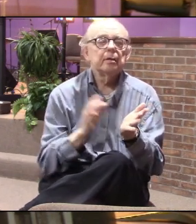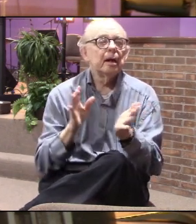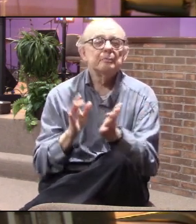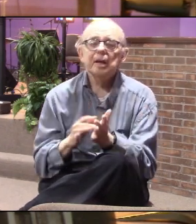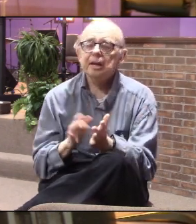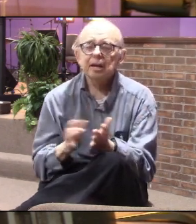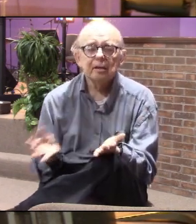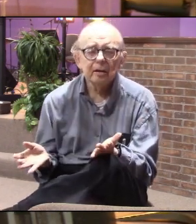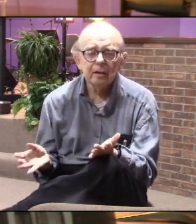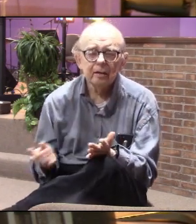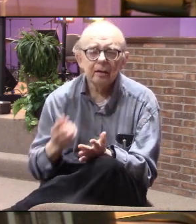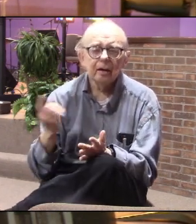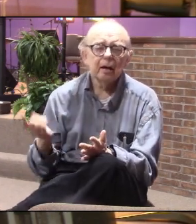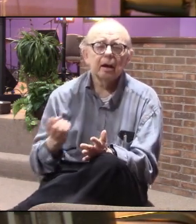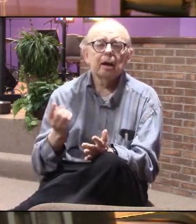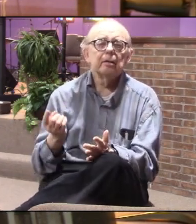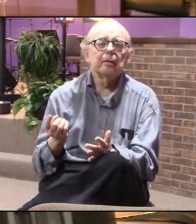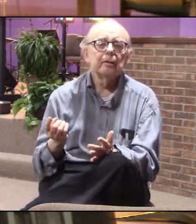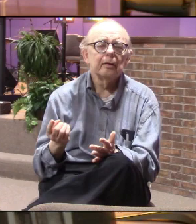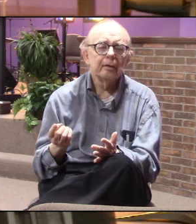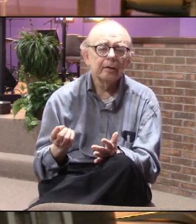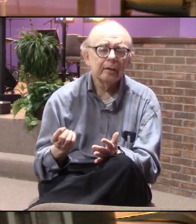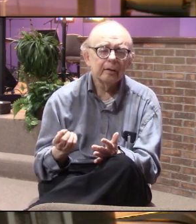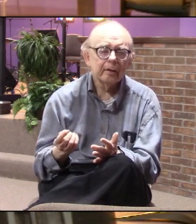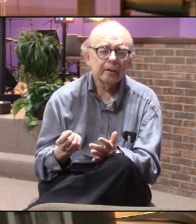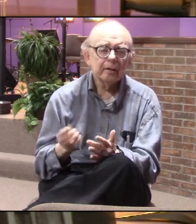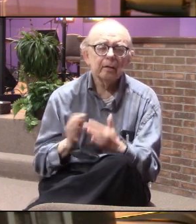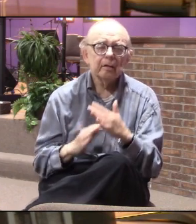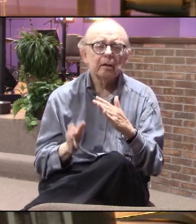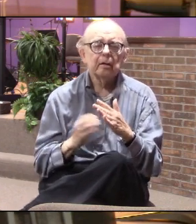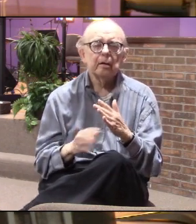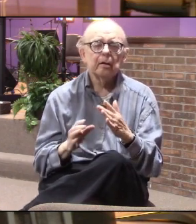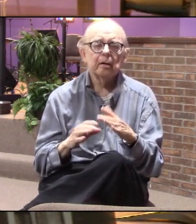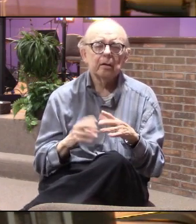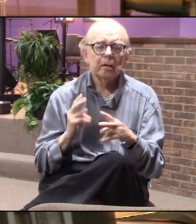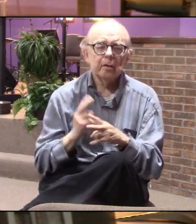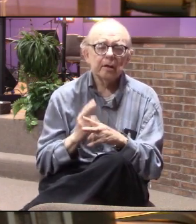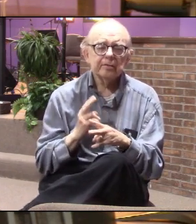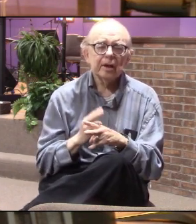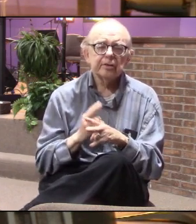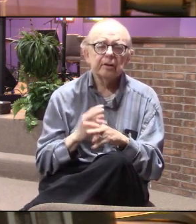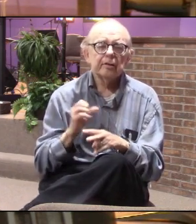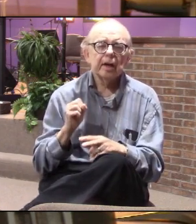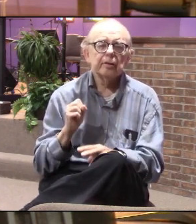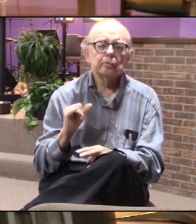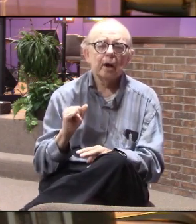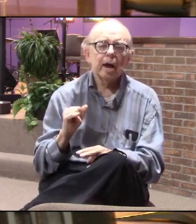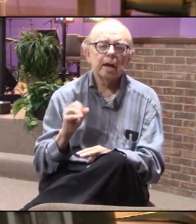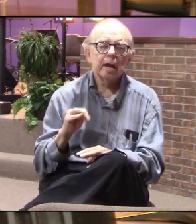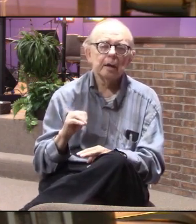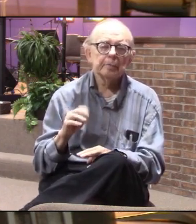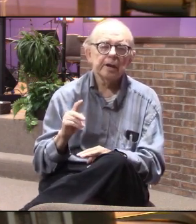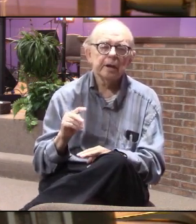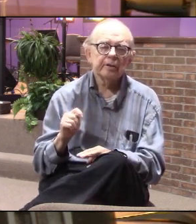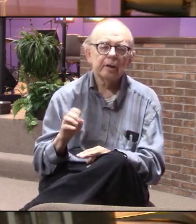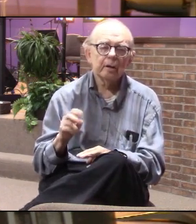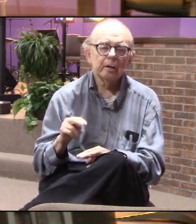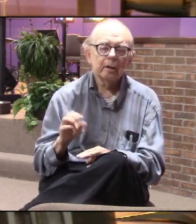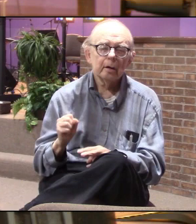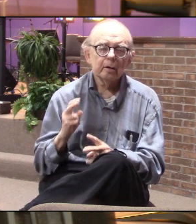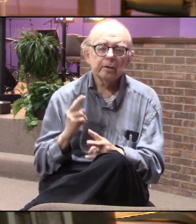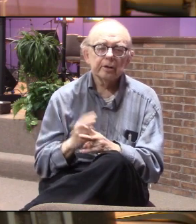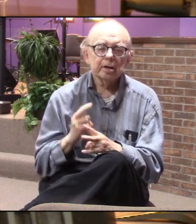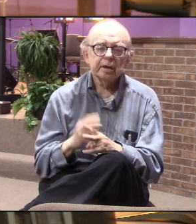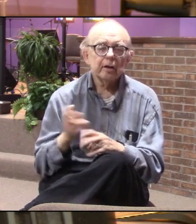medicate only, it basically just takes care of the symptoms. It doesn't take care of